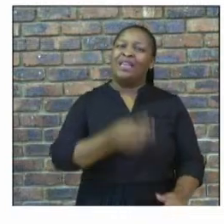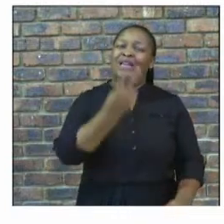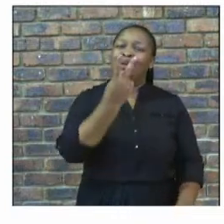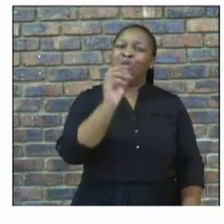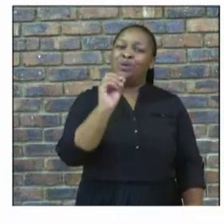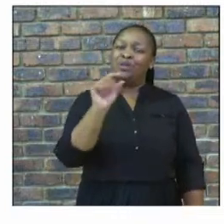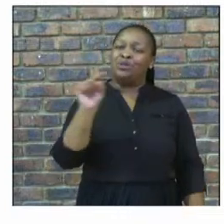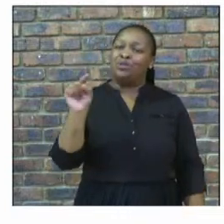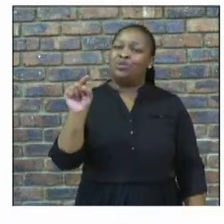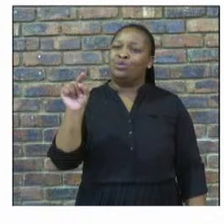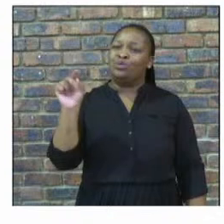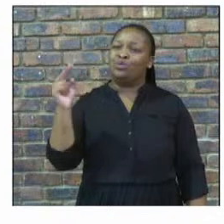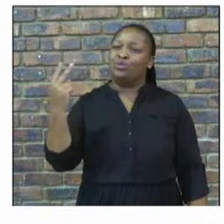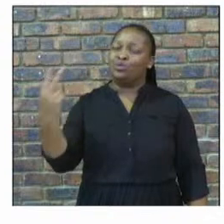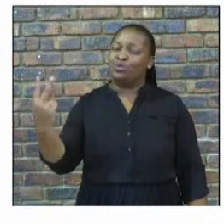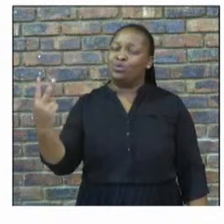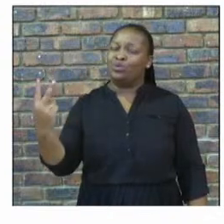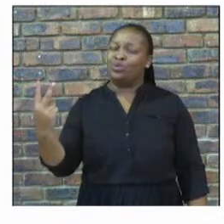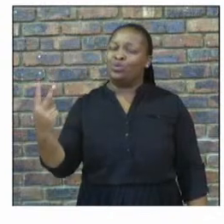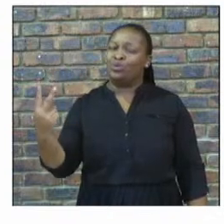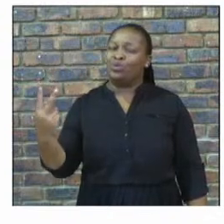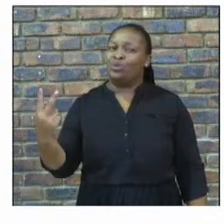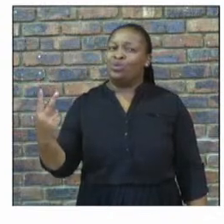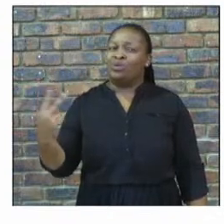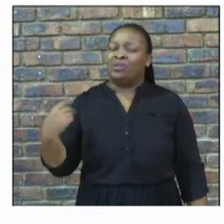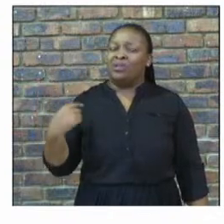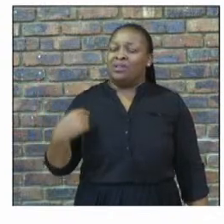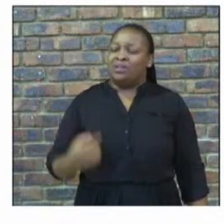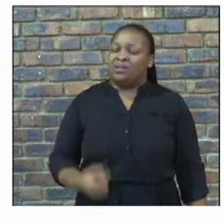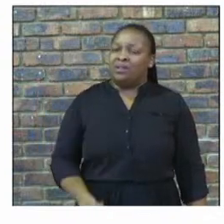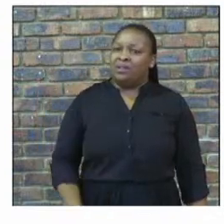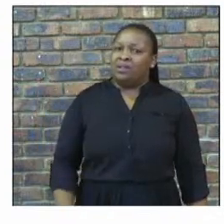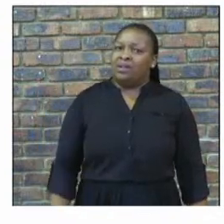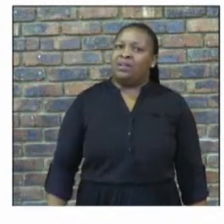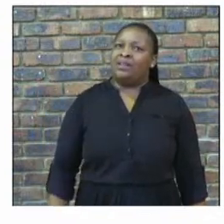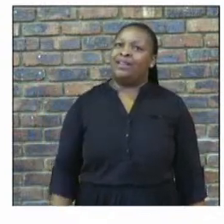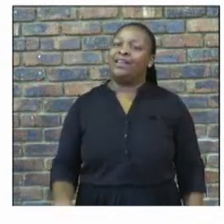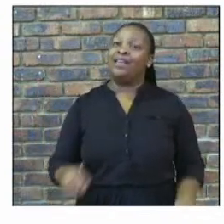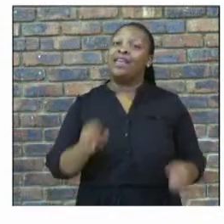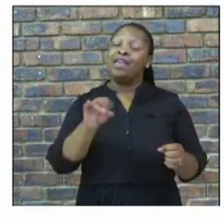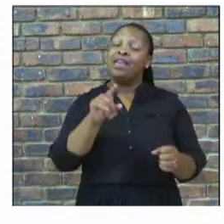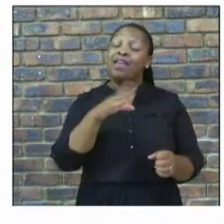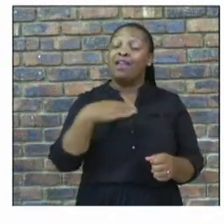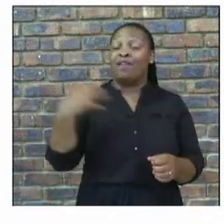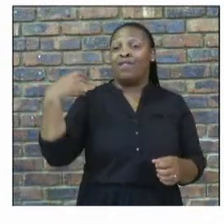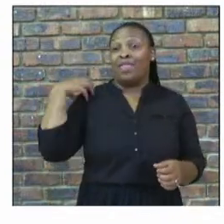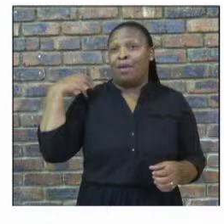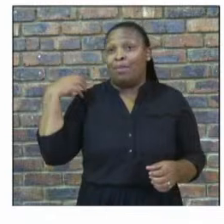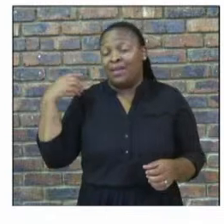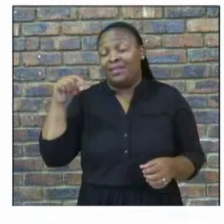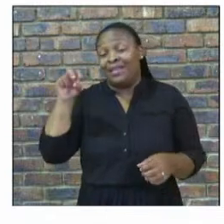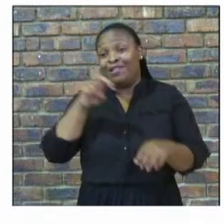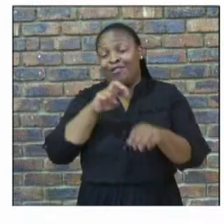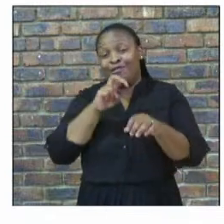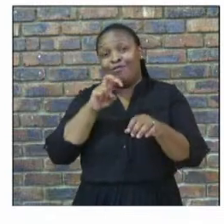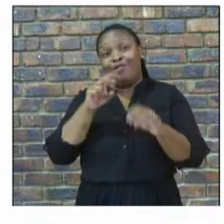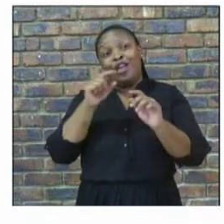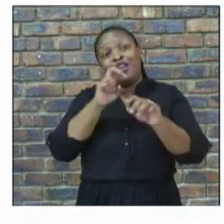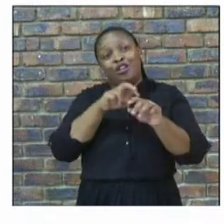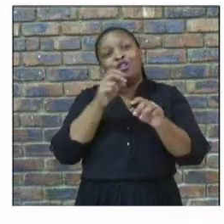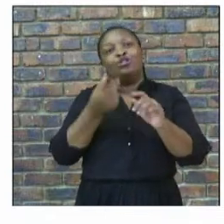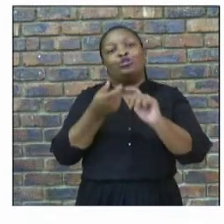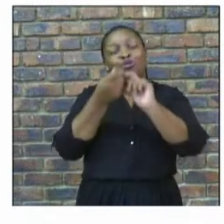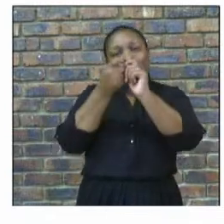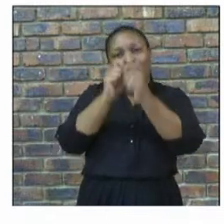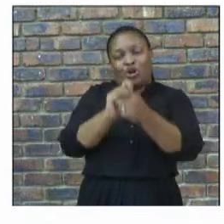of Act 102 of 1996 gives the minister the powers to amend the schedules. And